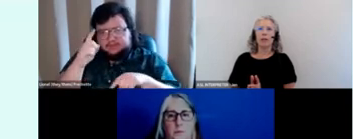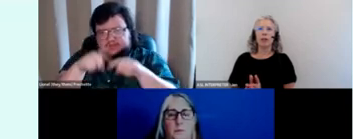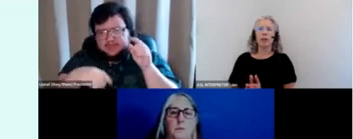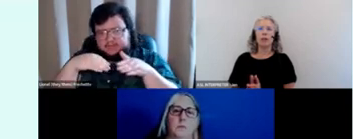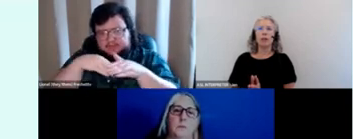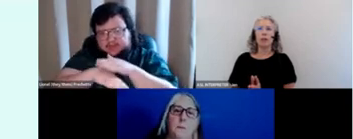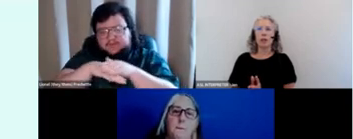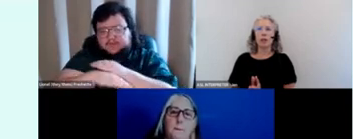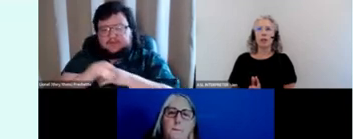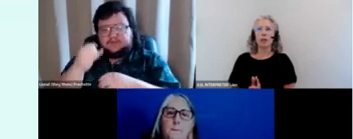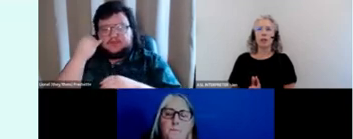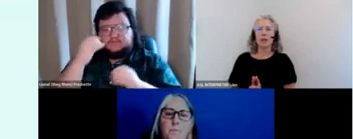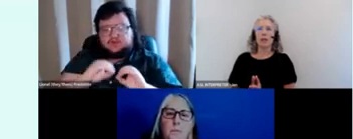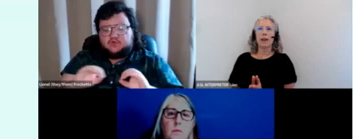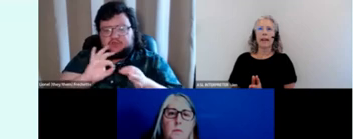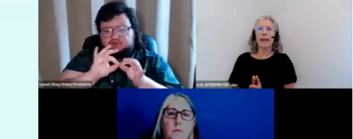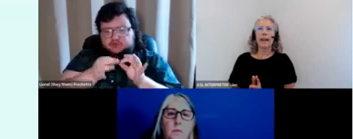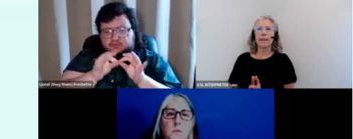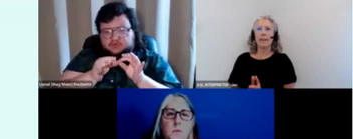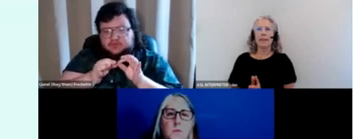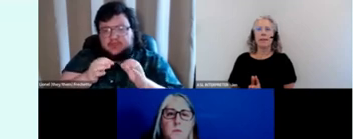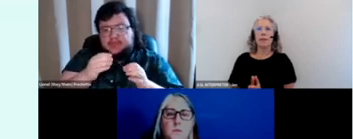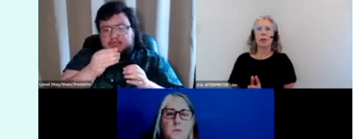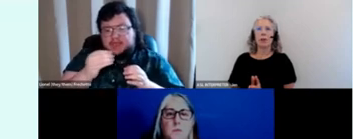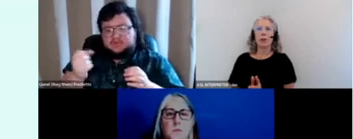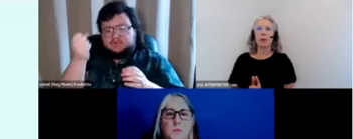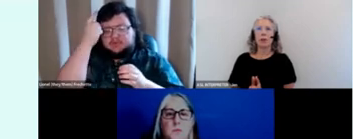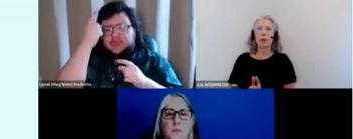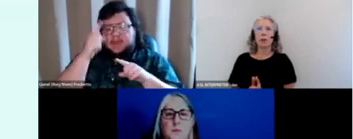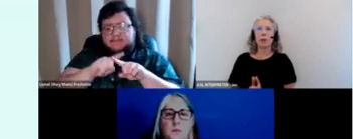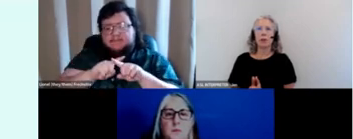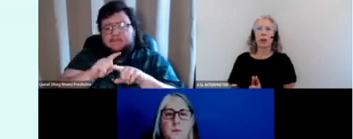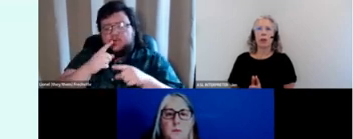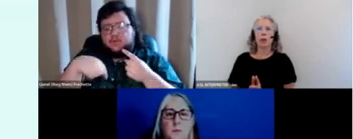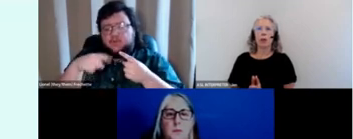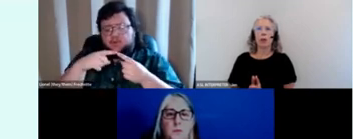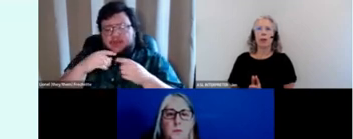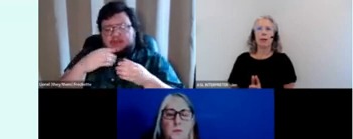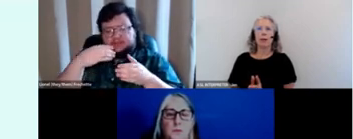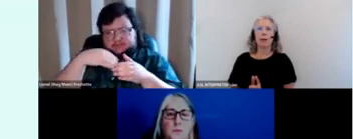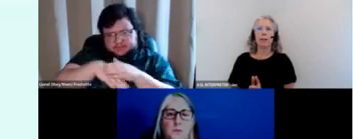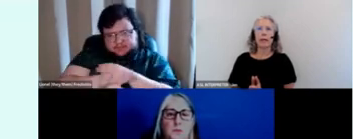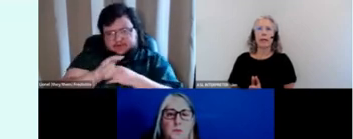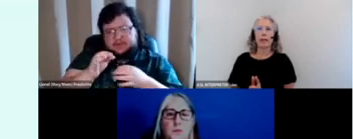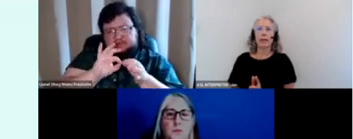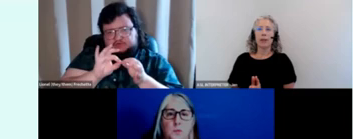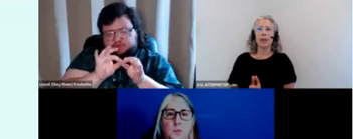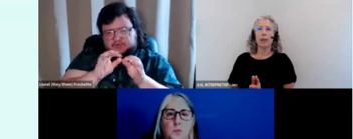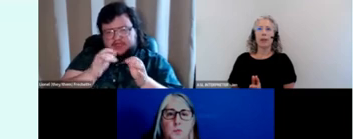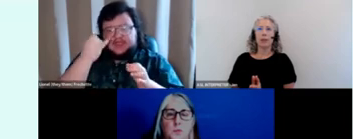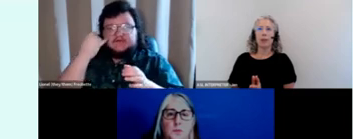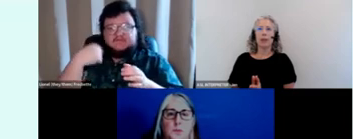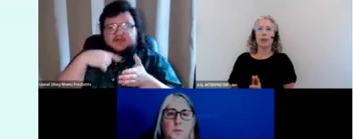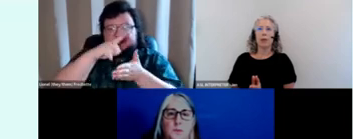of intermediary services if I can't access them if there's no interpreter, or I don't understand